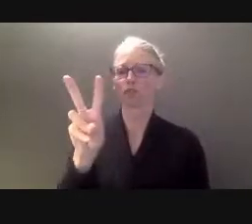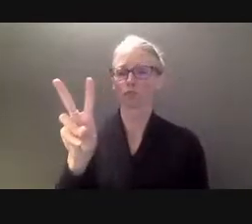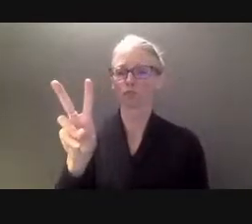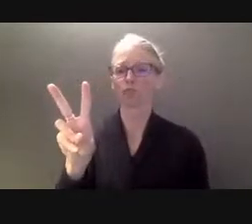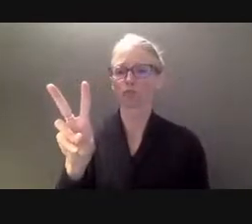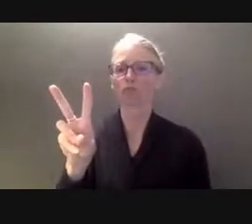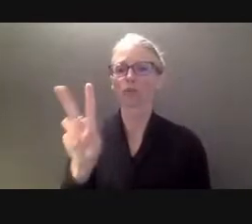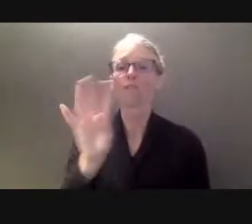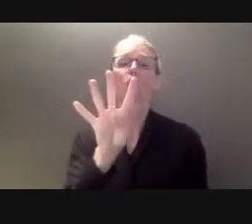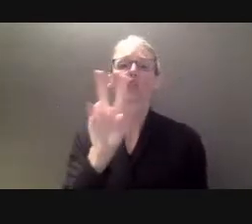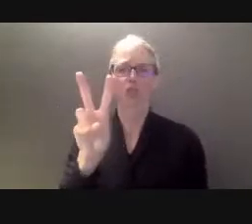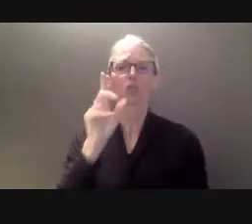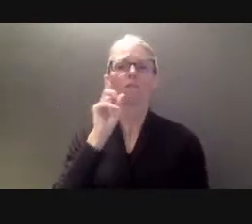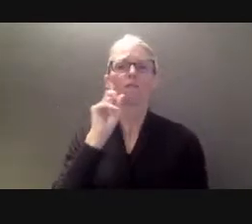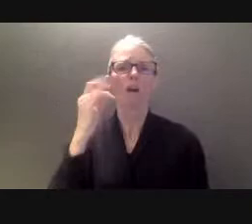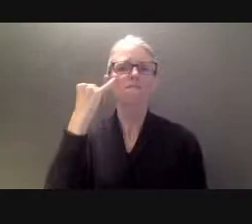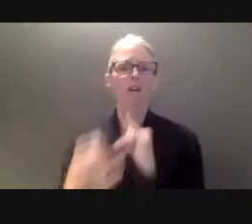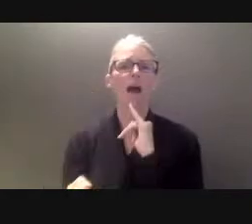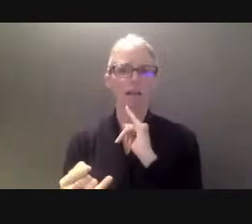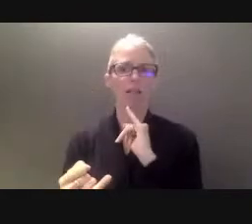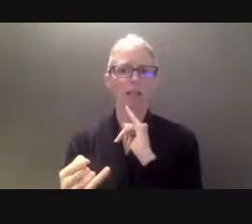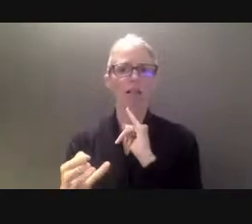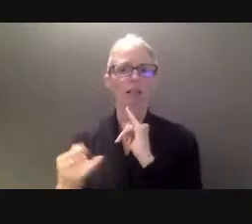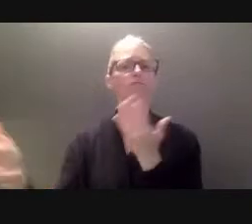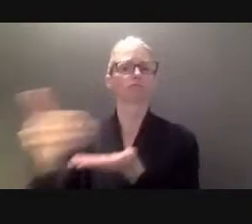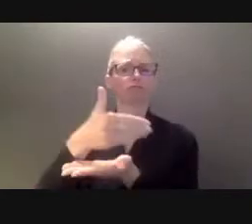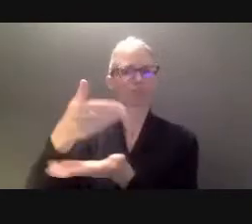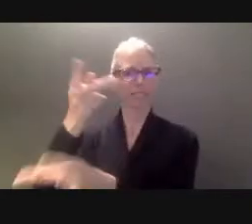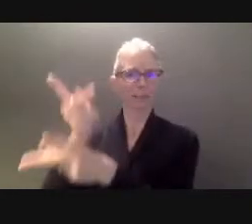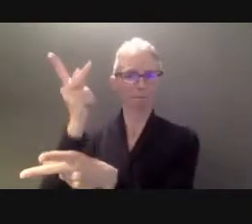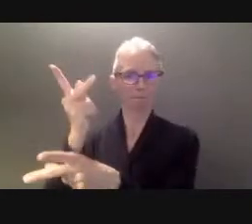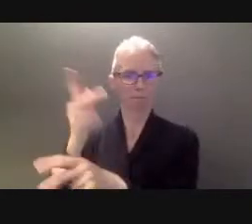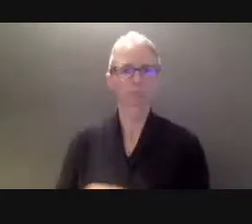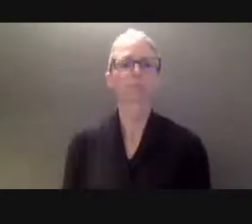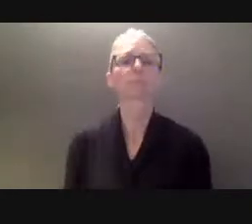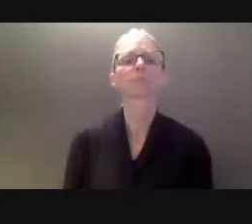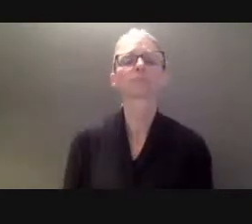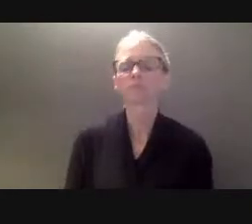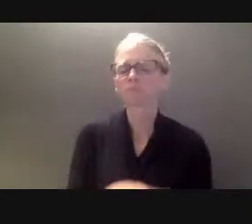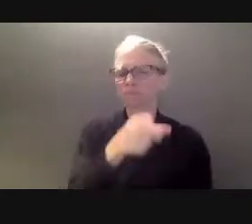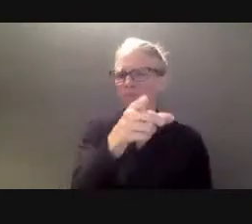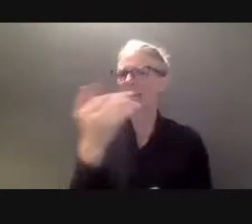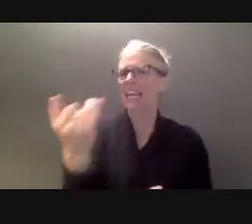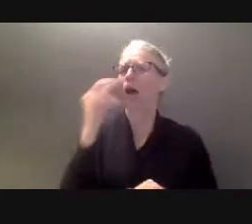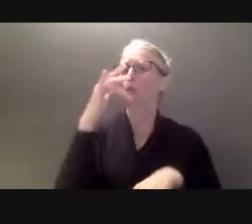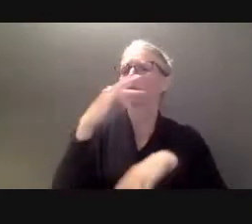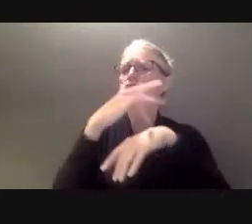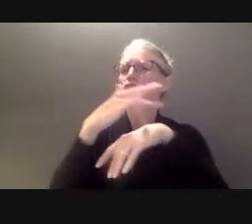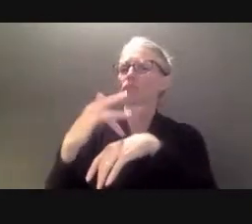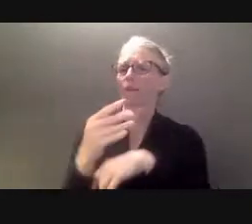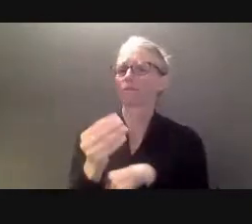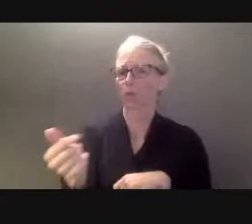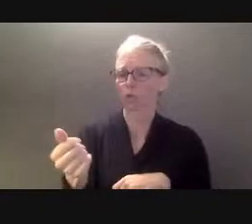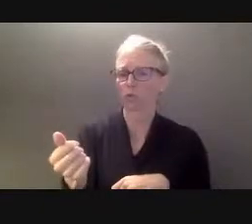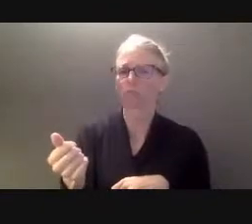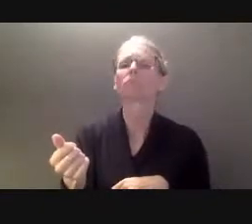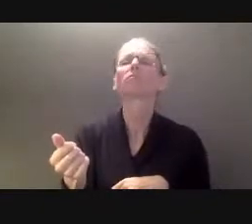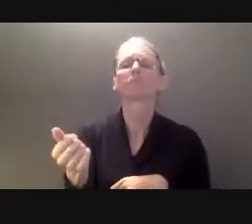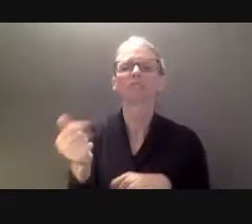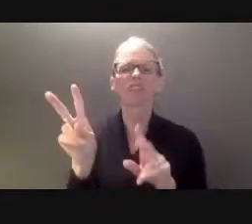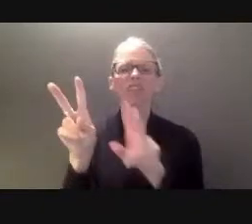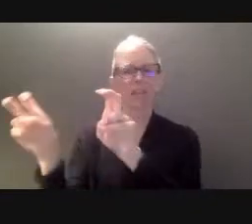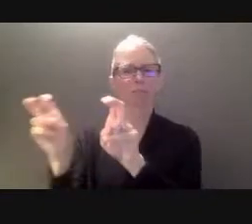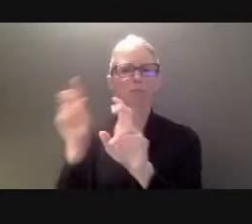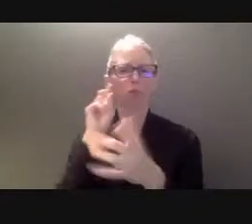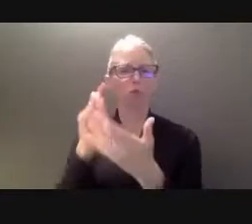A number of themes were found in this scoping review. Here we are just going to talk about a few. The first theme is about information for